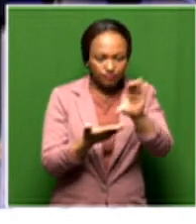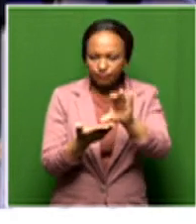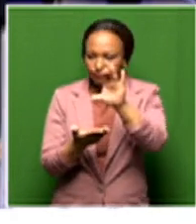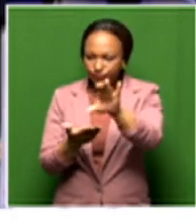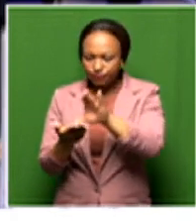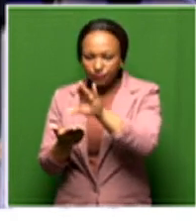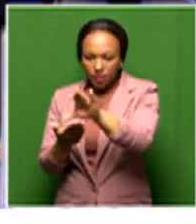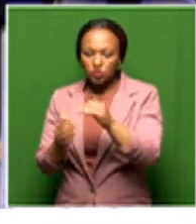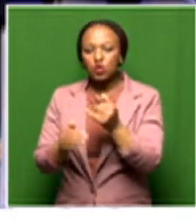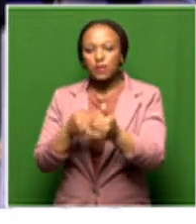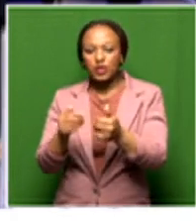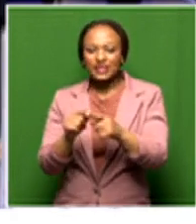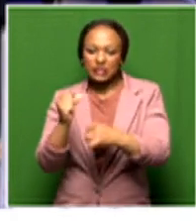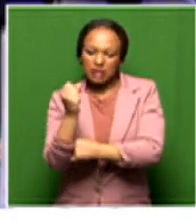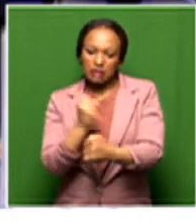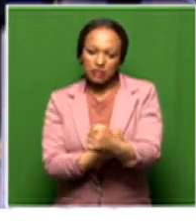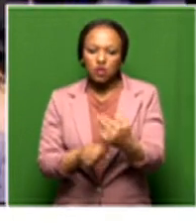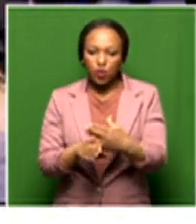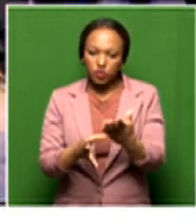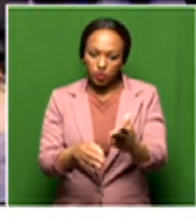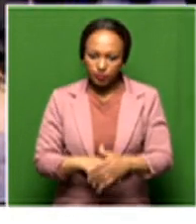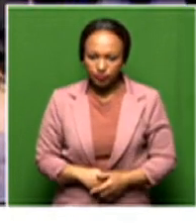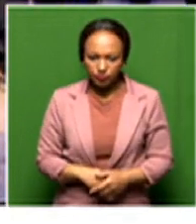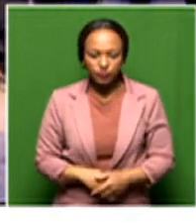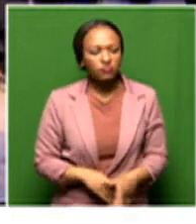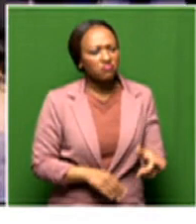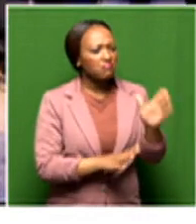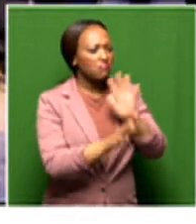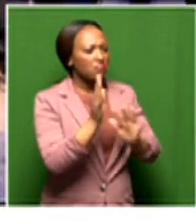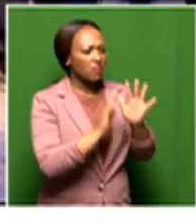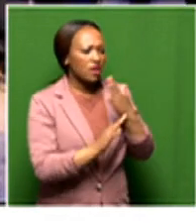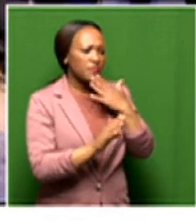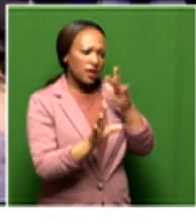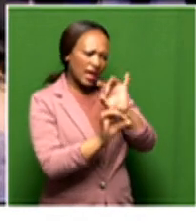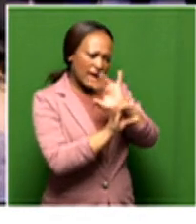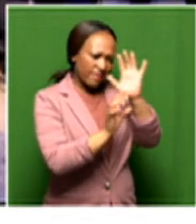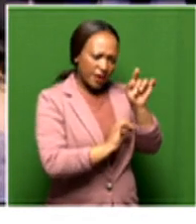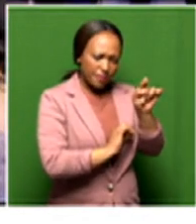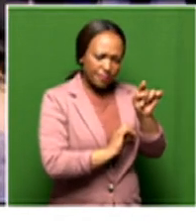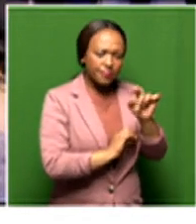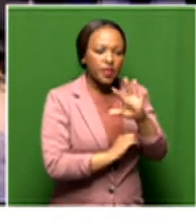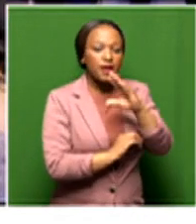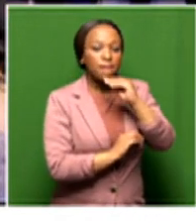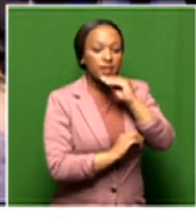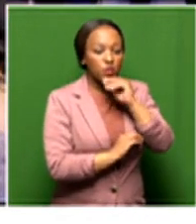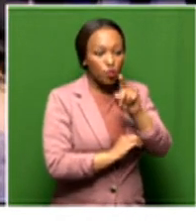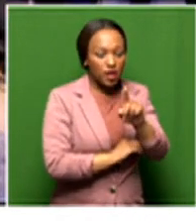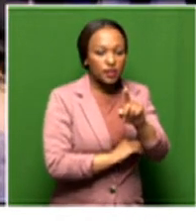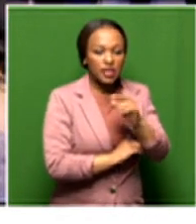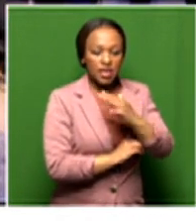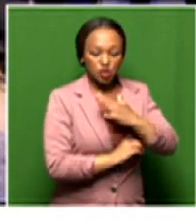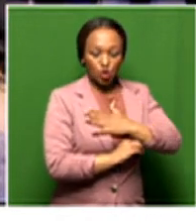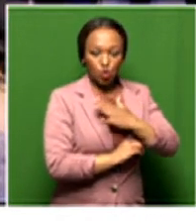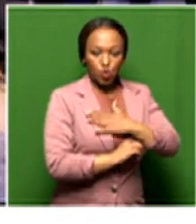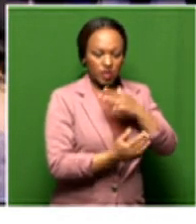and the process works. So just on a point of clarity, Nomkhita, does this mean that the Solidarity